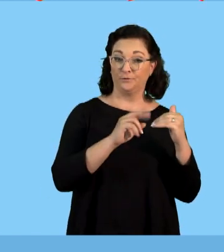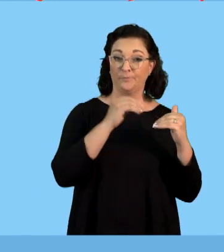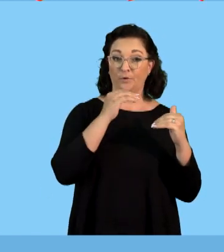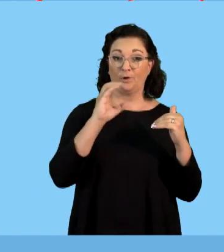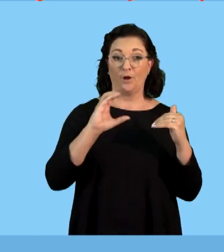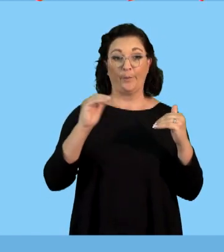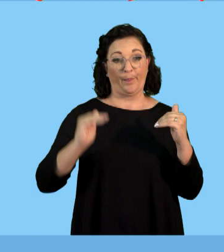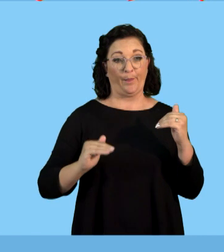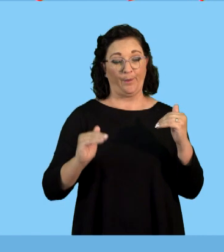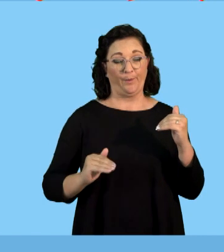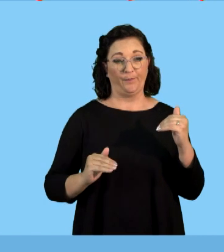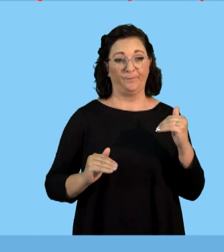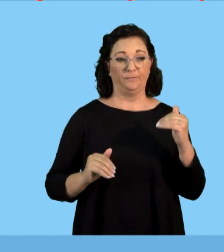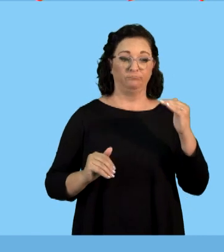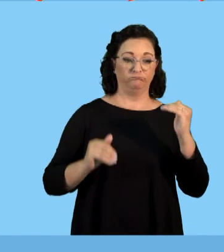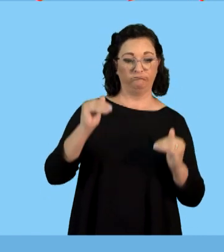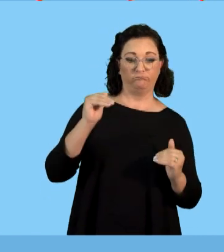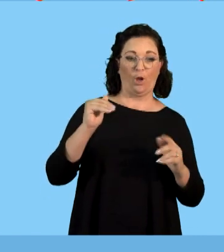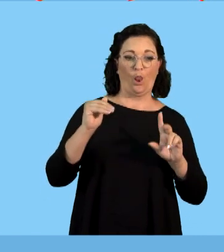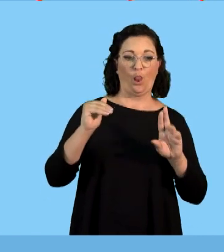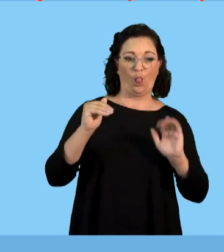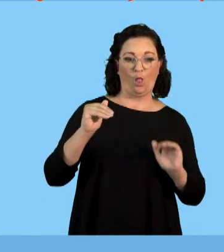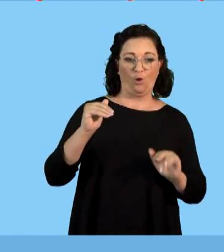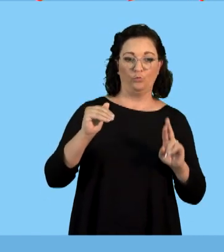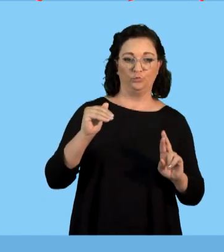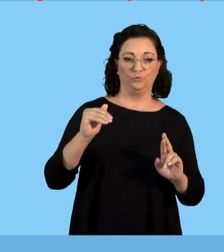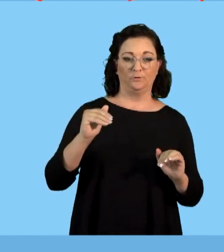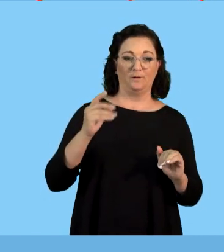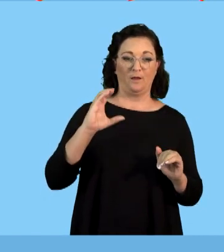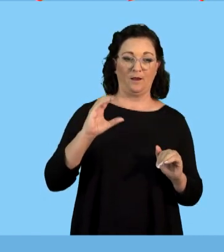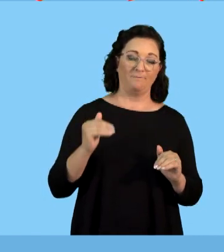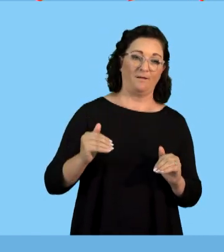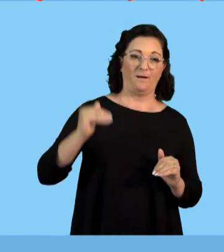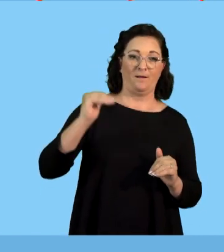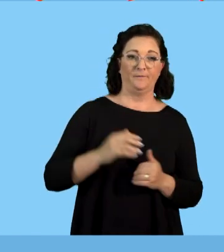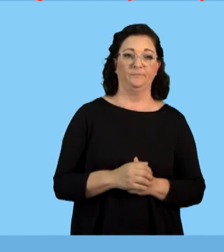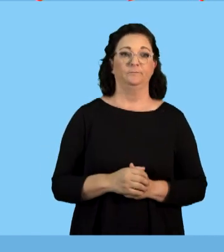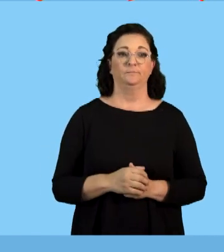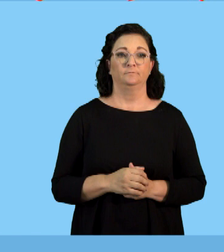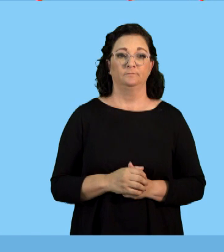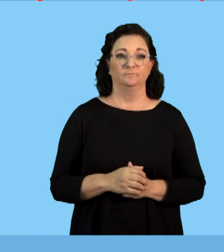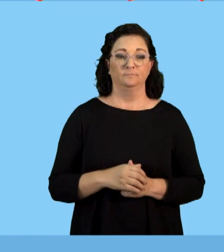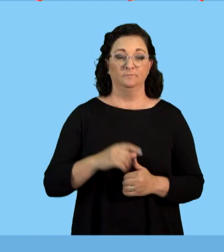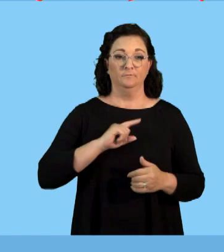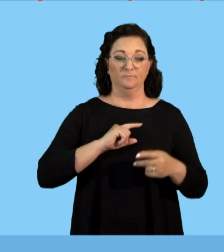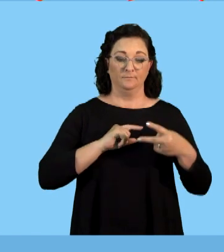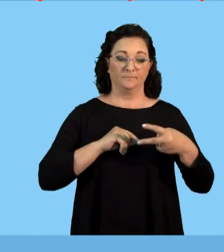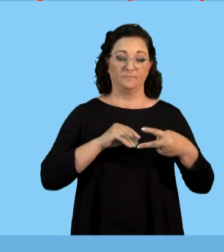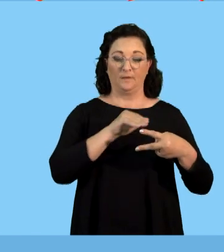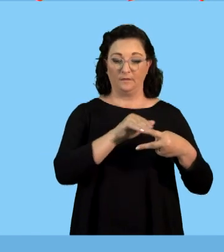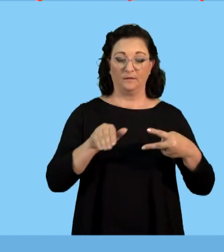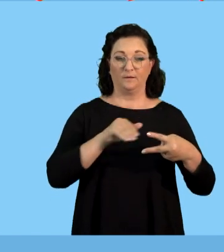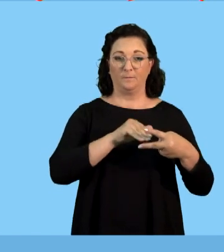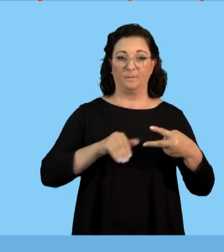Higher resistance, lower current. Lower resistance, higher current. So that's what we mean. However, those two resistors, those